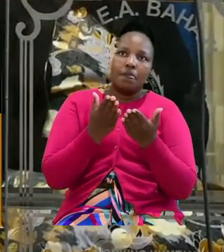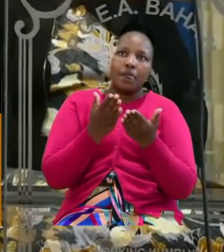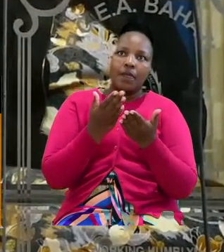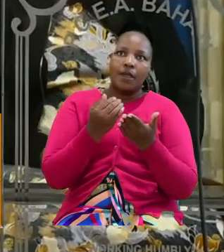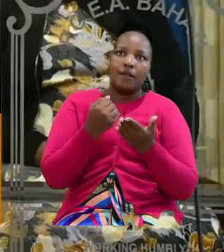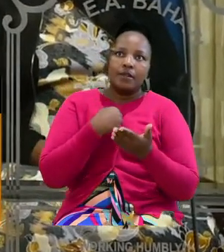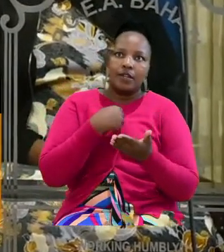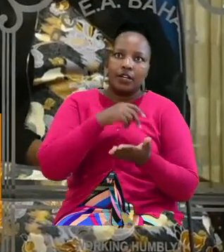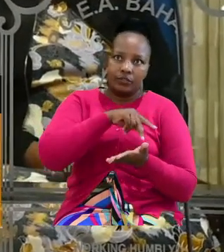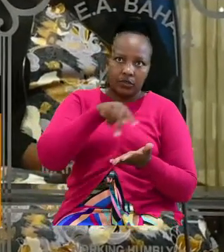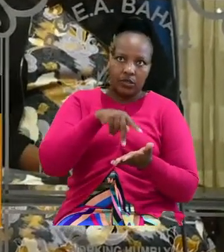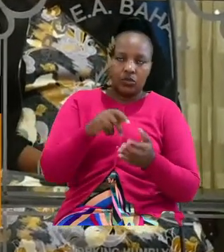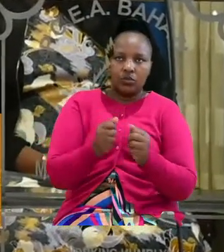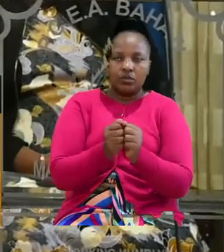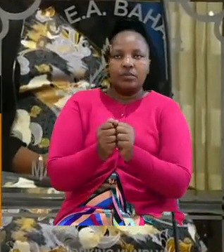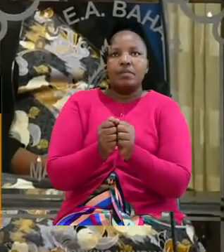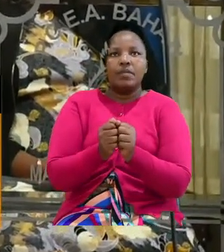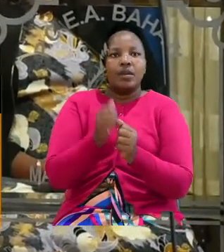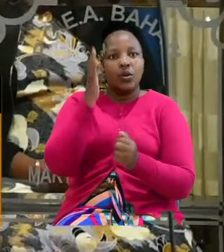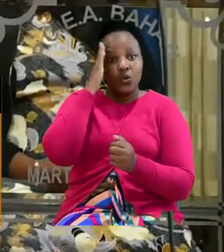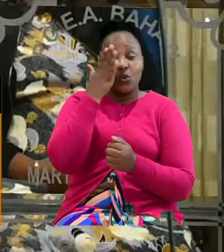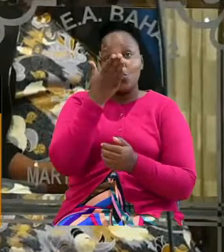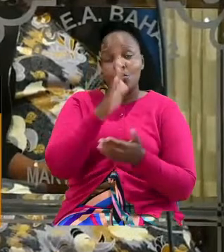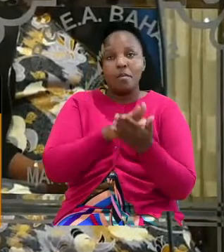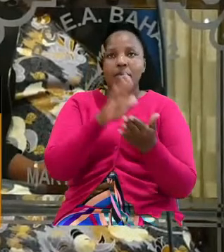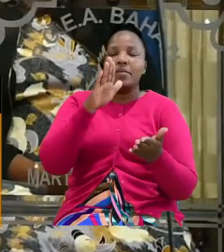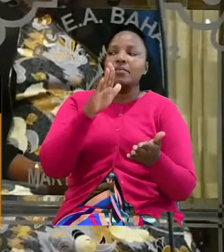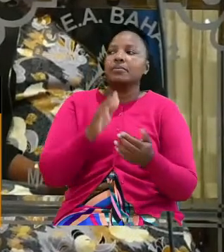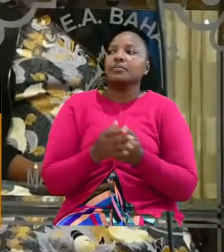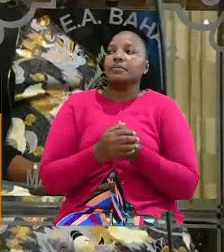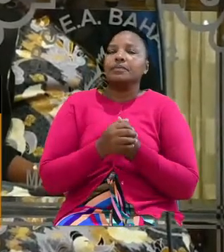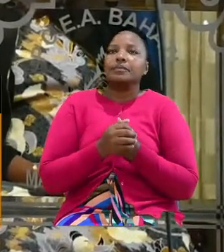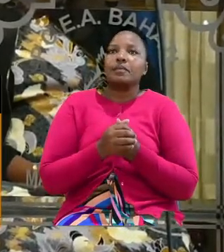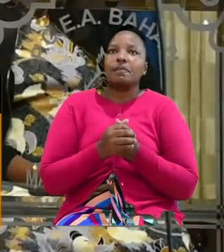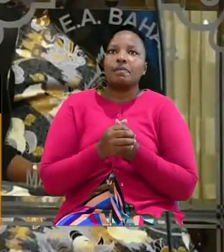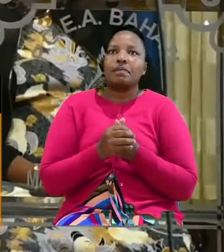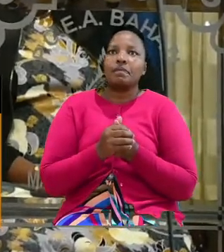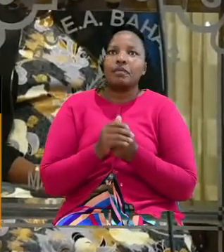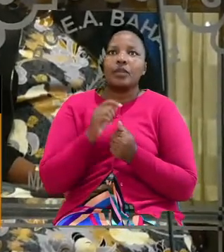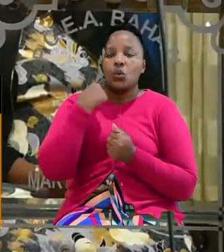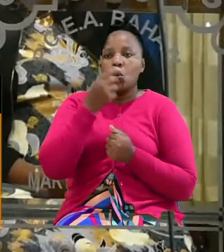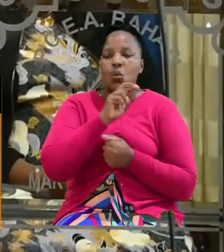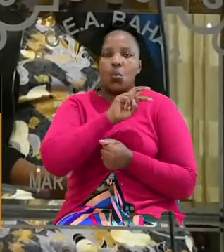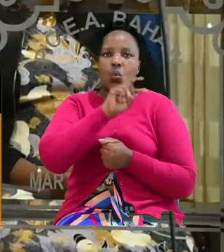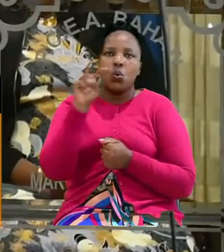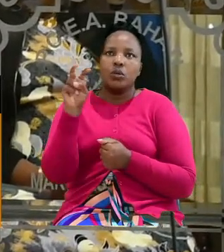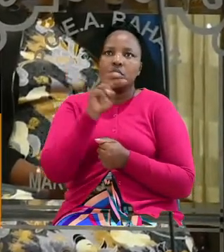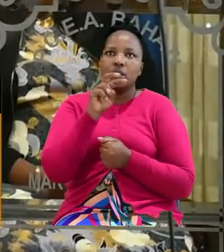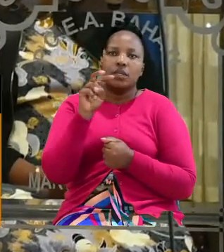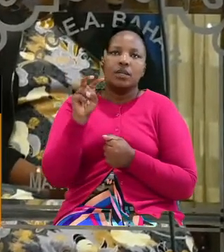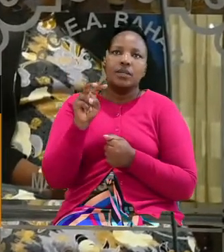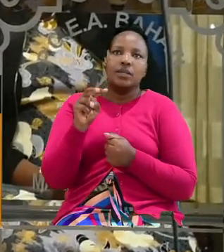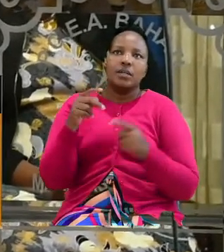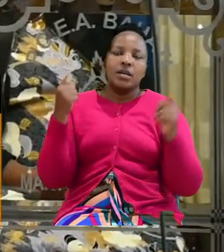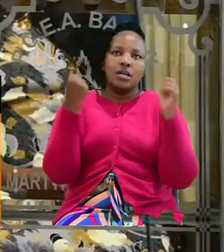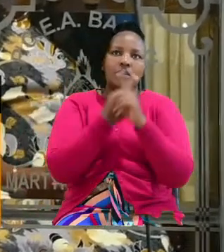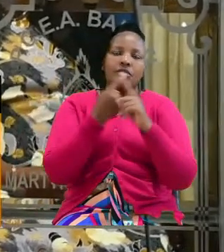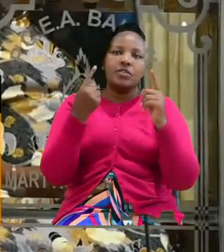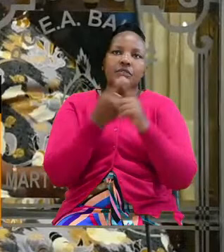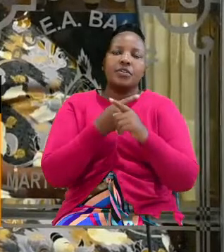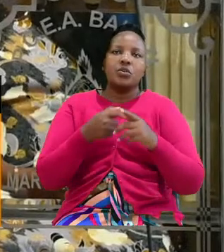a cup of tea together as we know each other. For those who are watching us through different